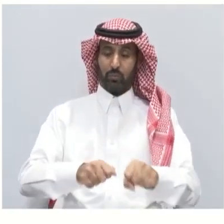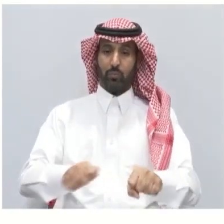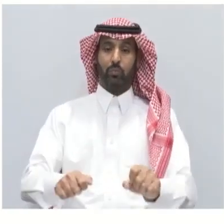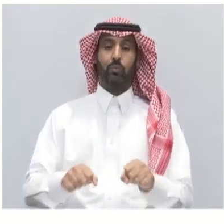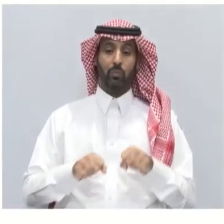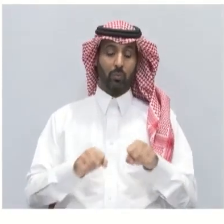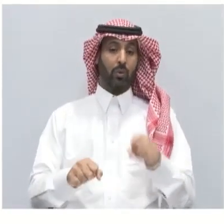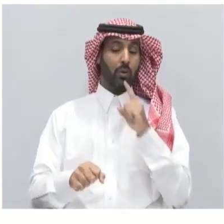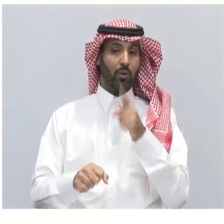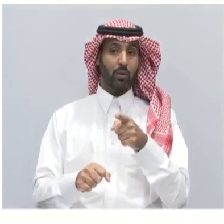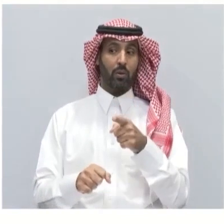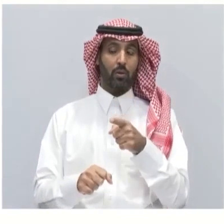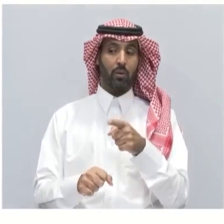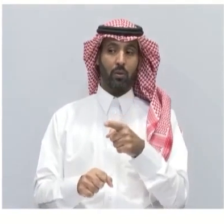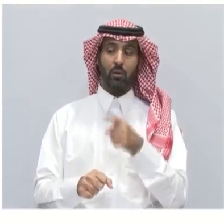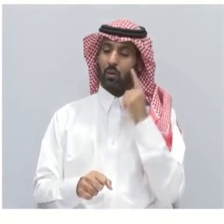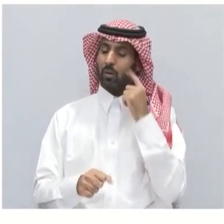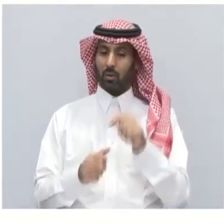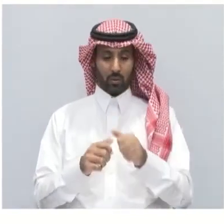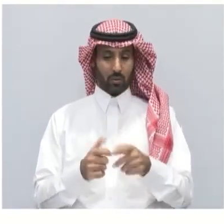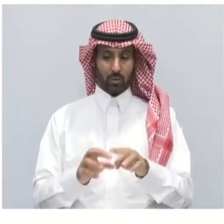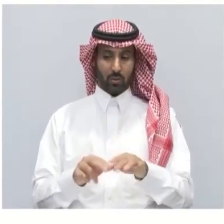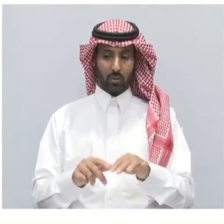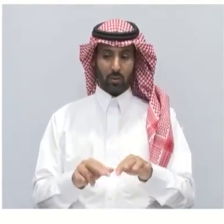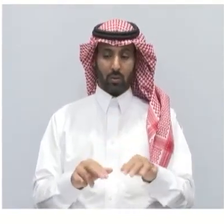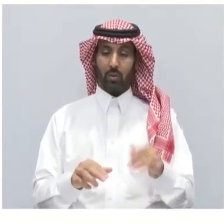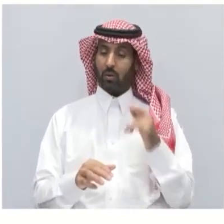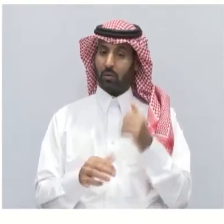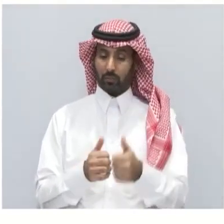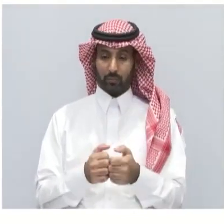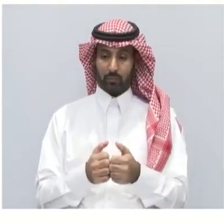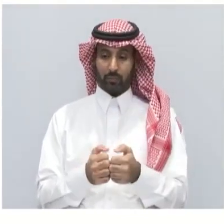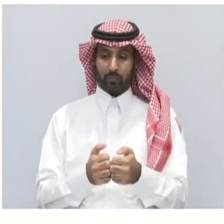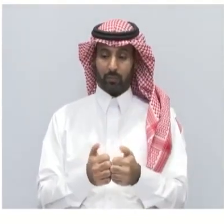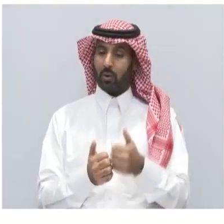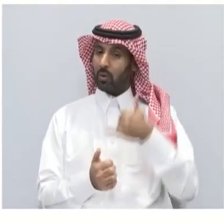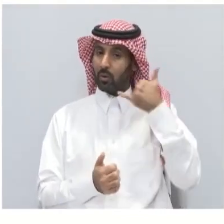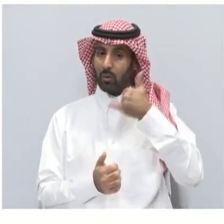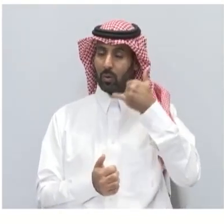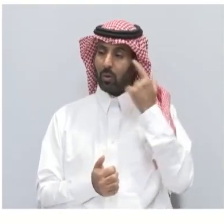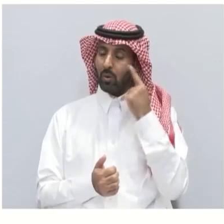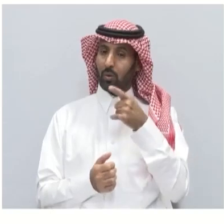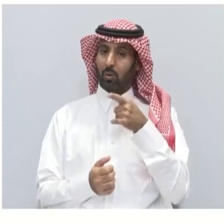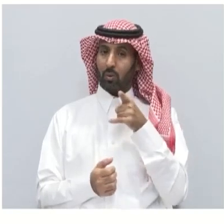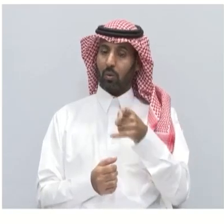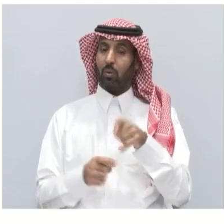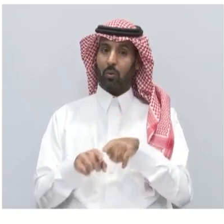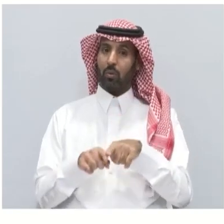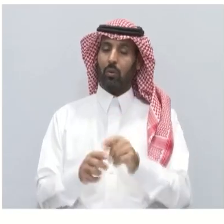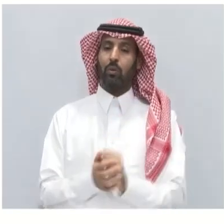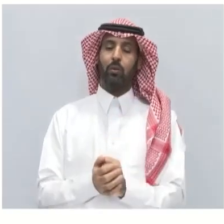Do you call or do you text message or maybe chat using some of these applications? For